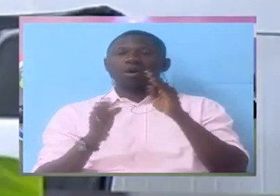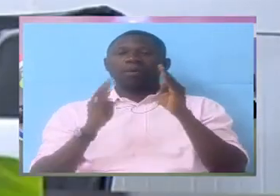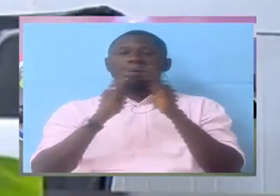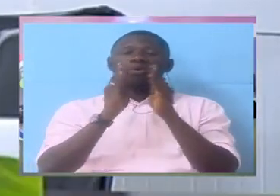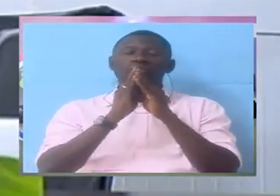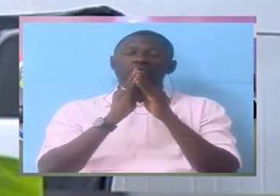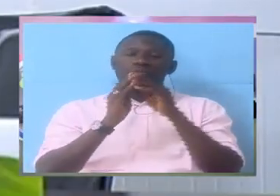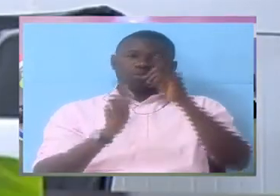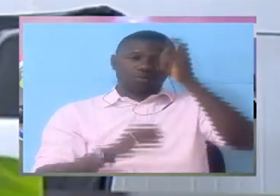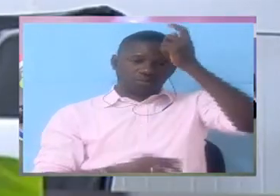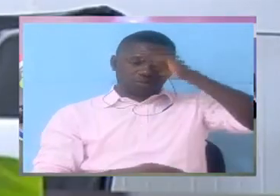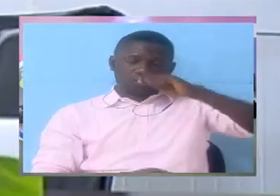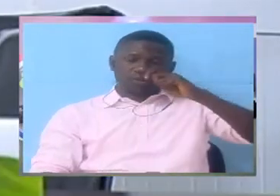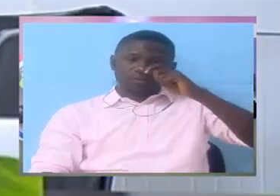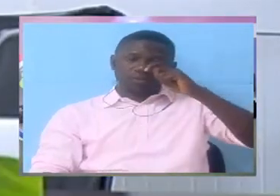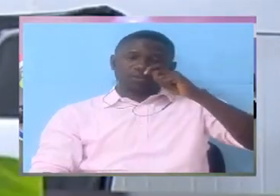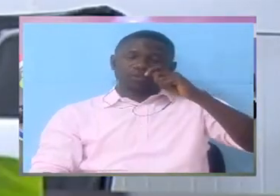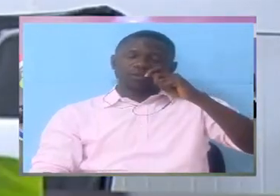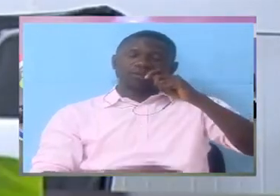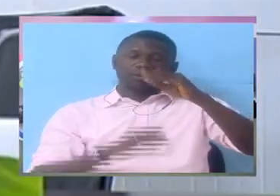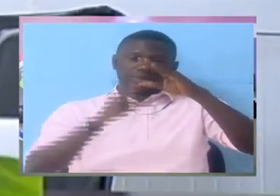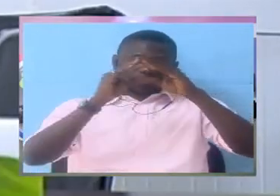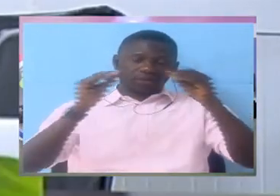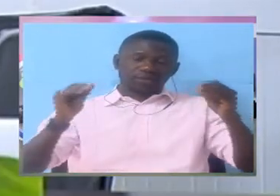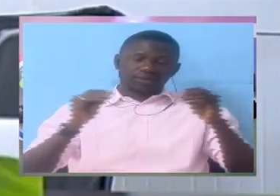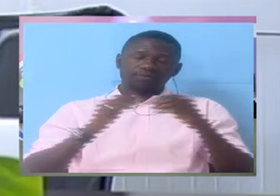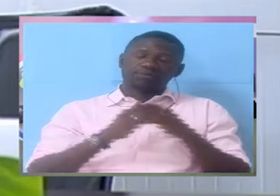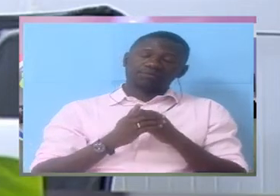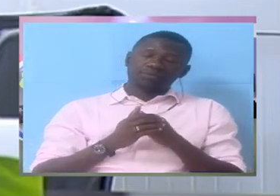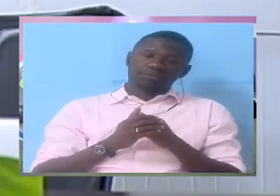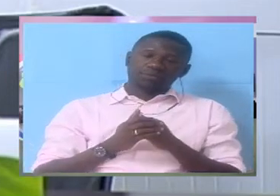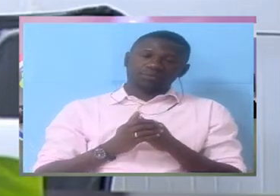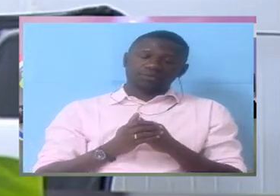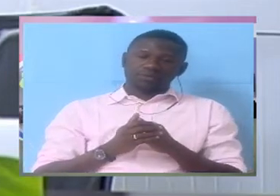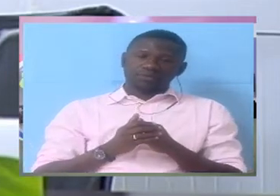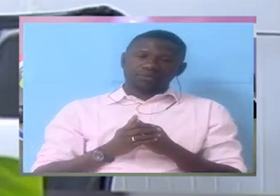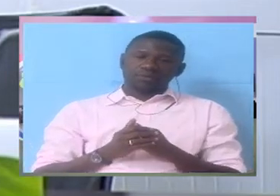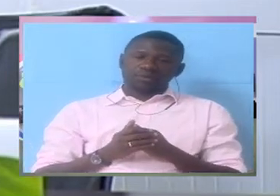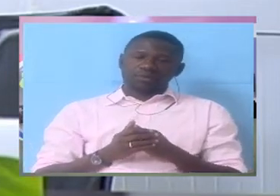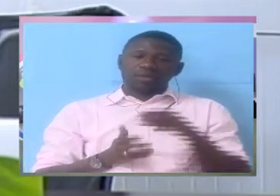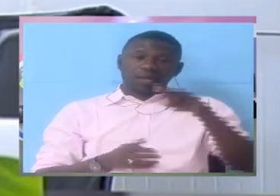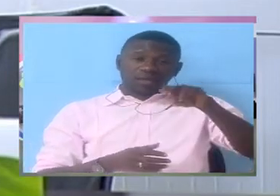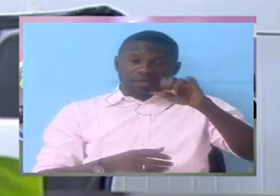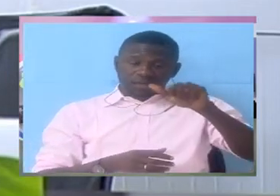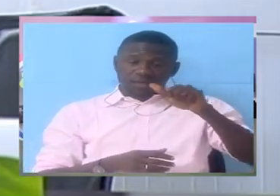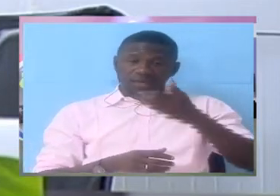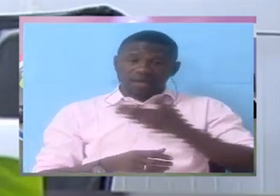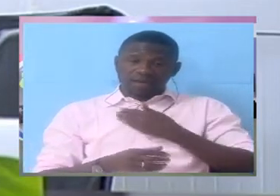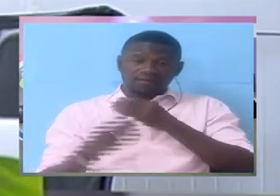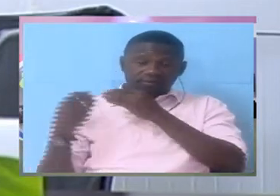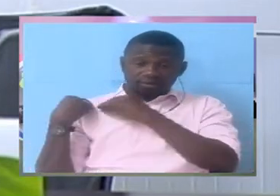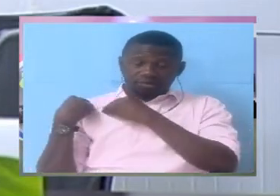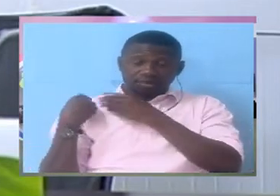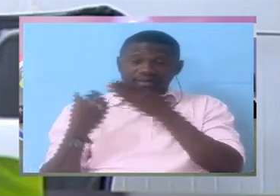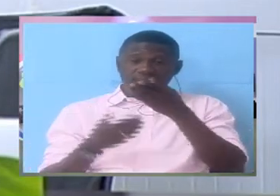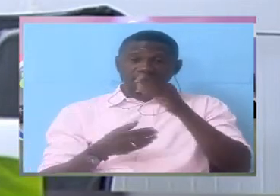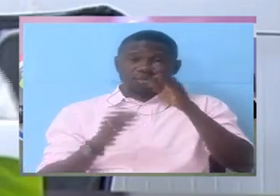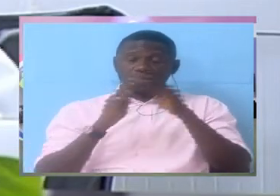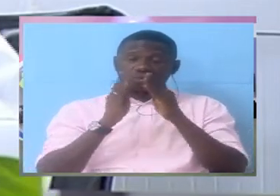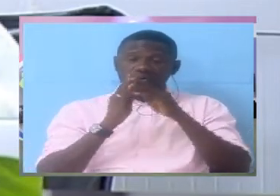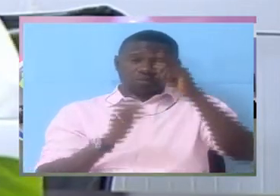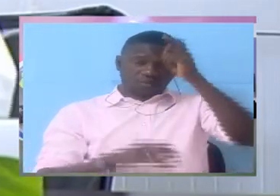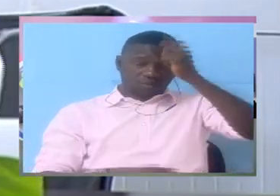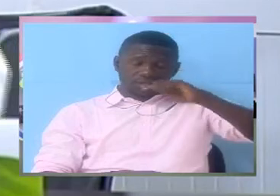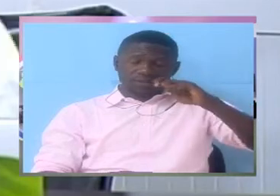NIA represented at the Bundung police? Of course, we have an office there. Na office was to Bundung police. But they were not taken to